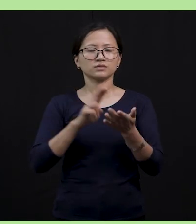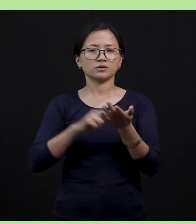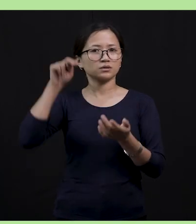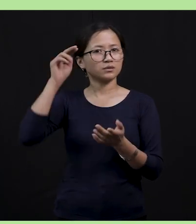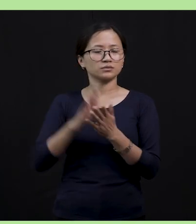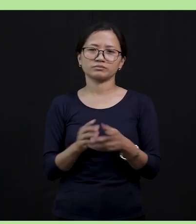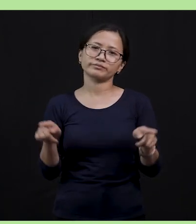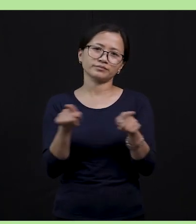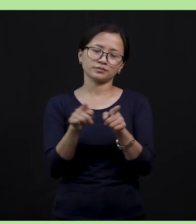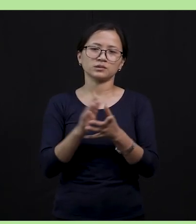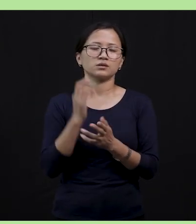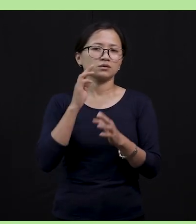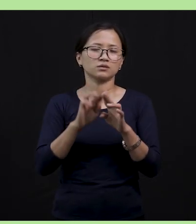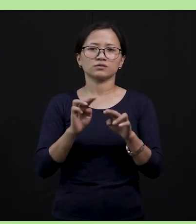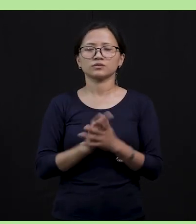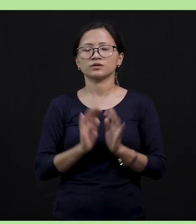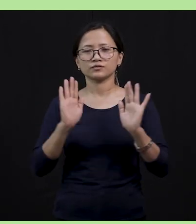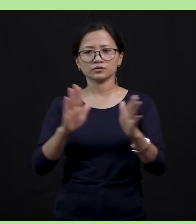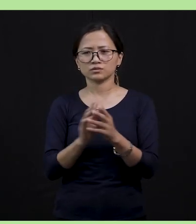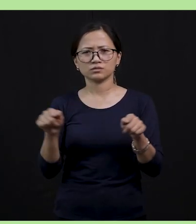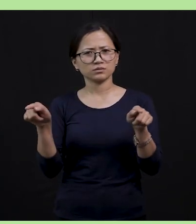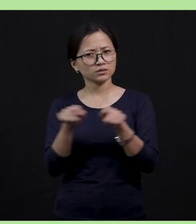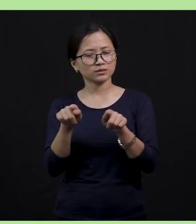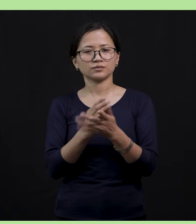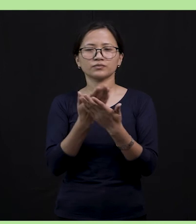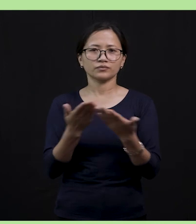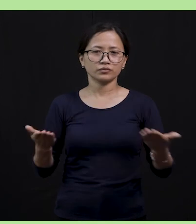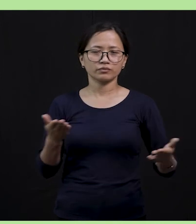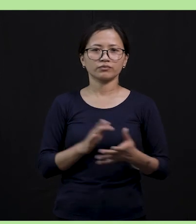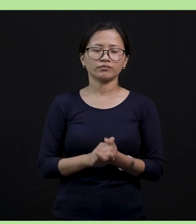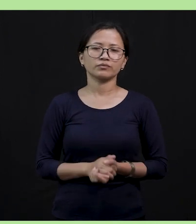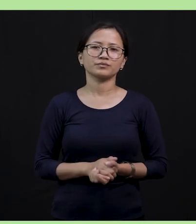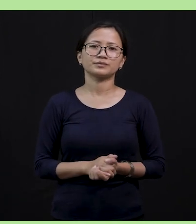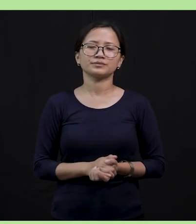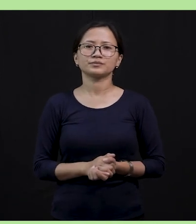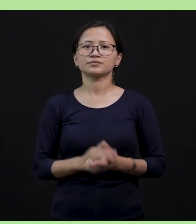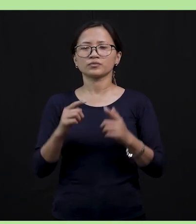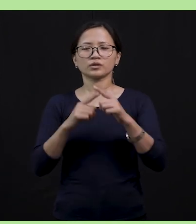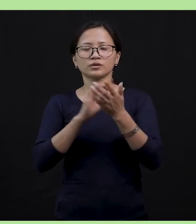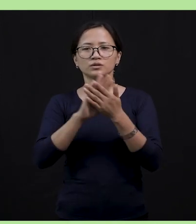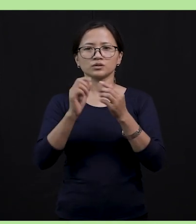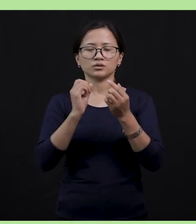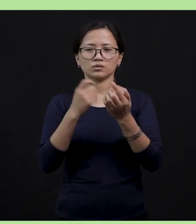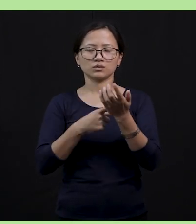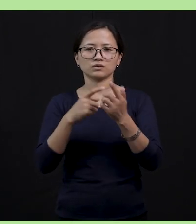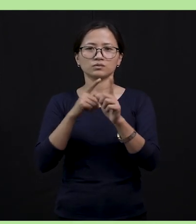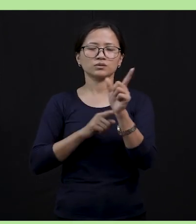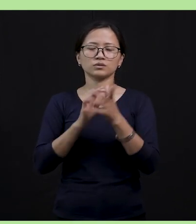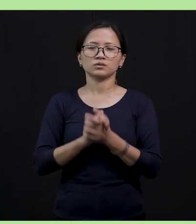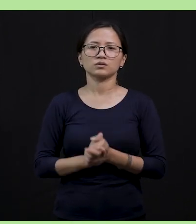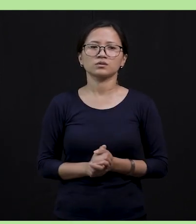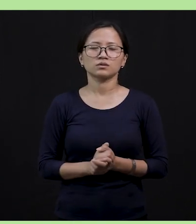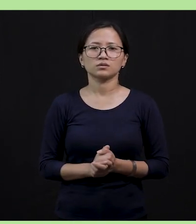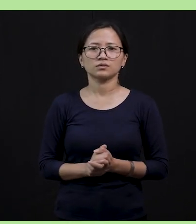So coalition government is good if you have the same kind of theories, if you have the same kind